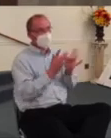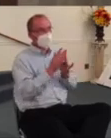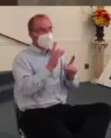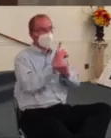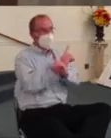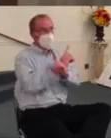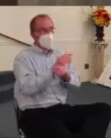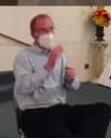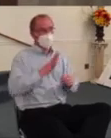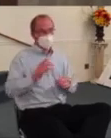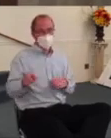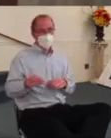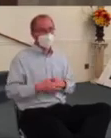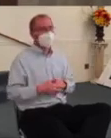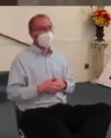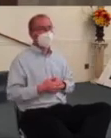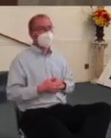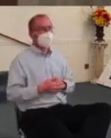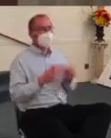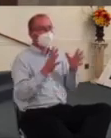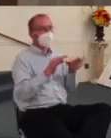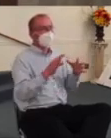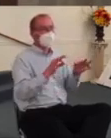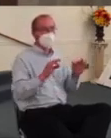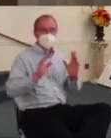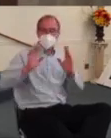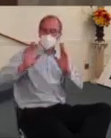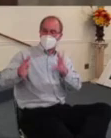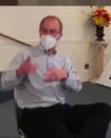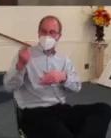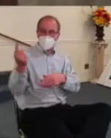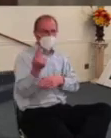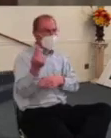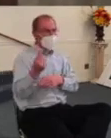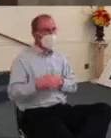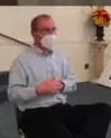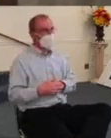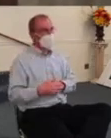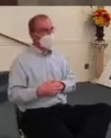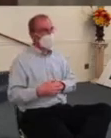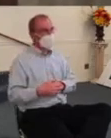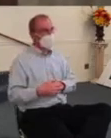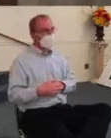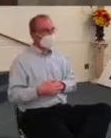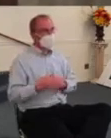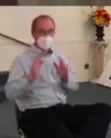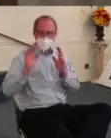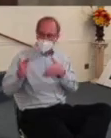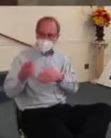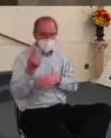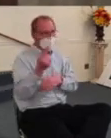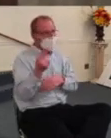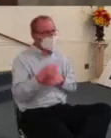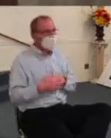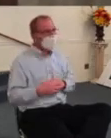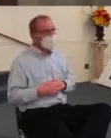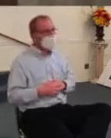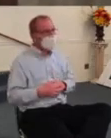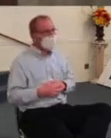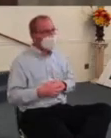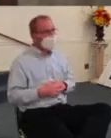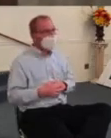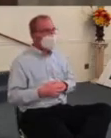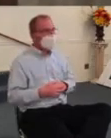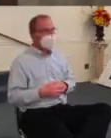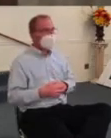He said, leave her alone. Leave her alone. You know, I racked my brain when I was working on